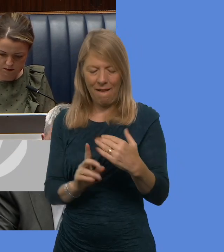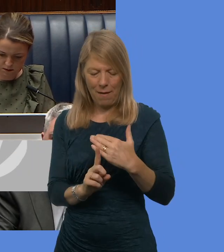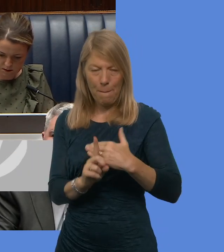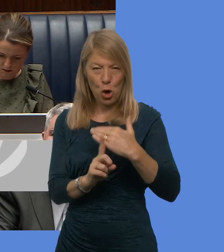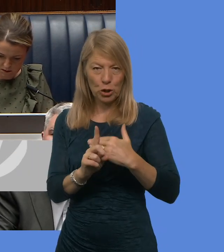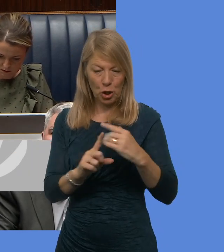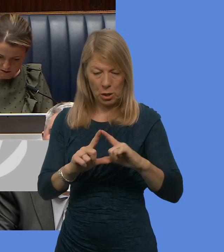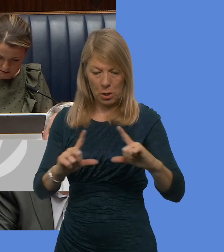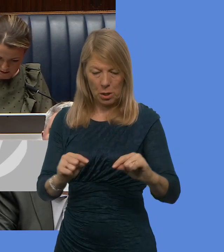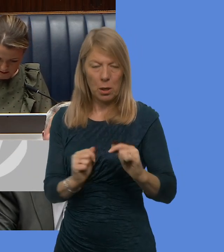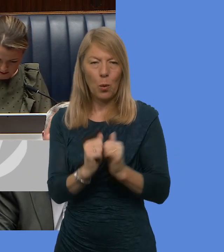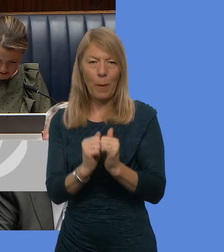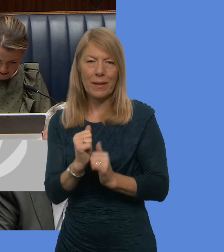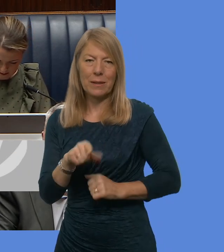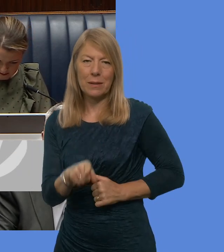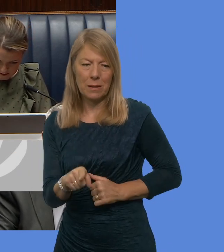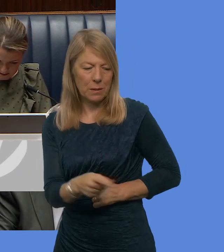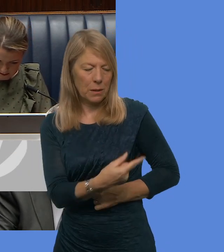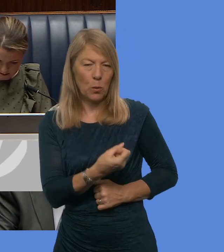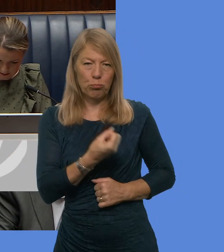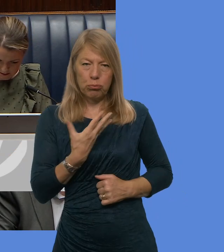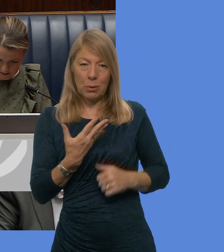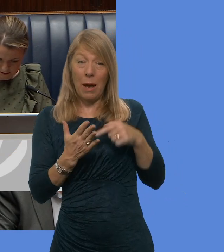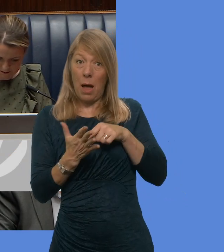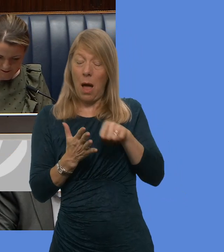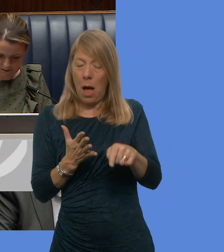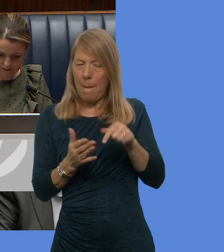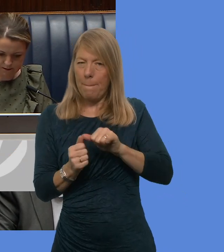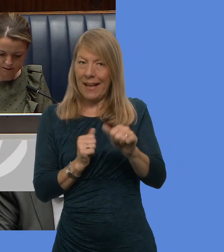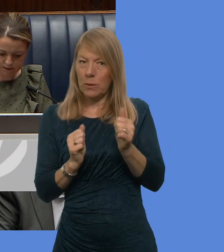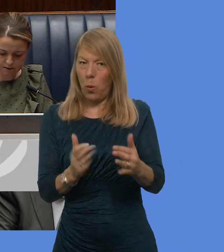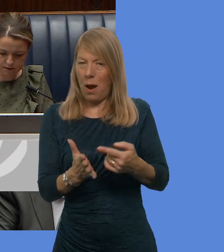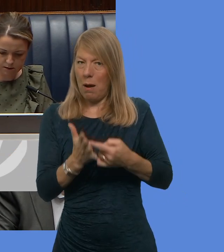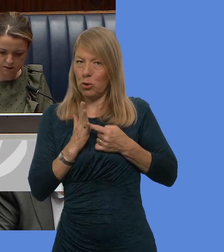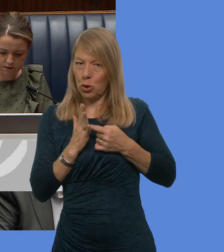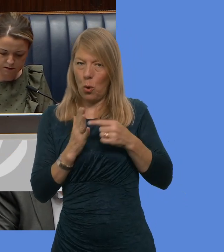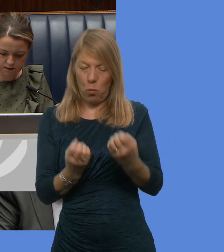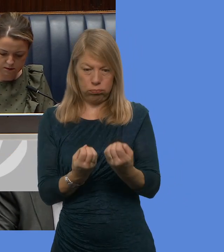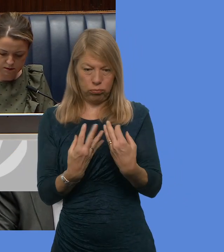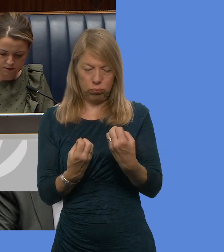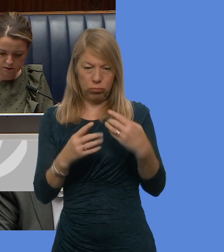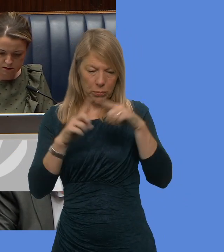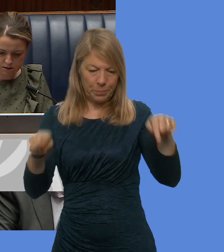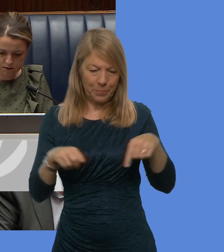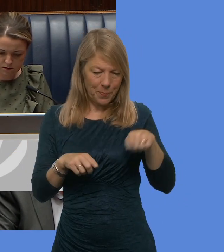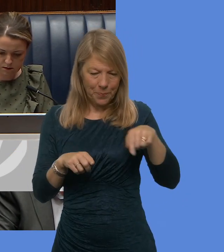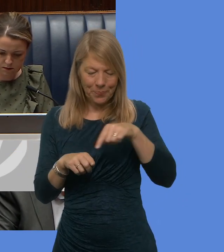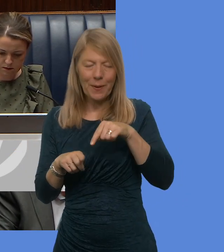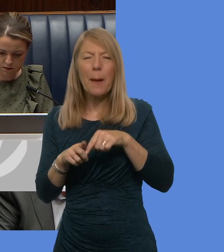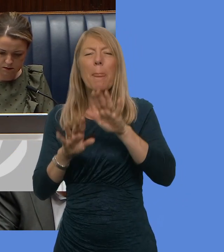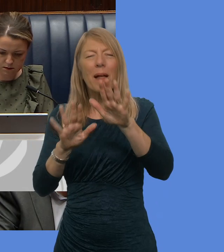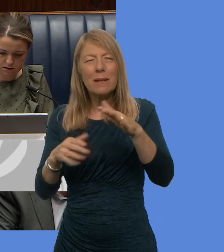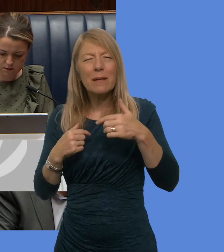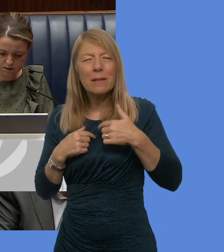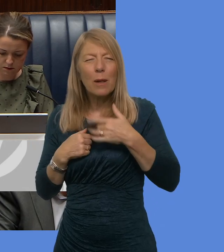are under the most pressure in terms of overflows and spillages. I also hope to be able to invest in a storm forecast